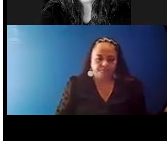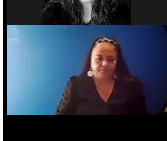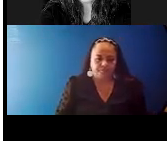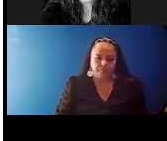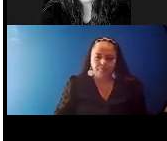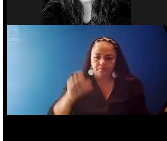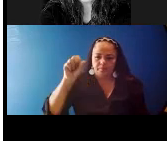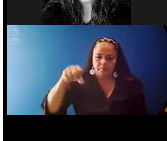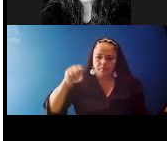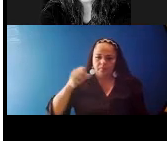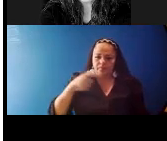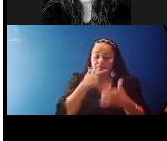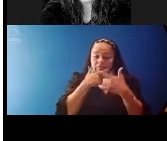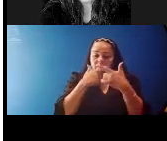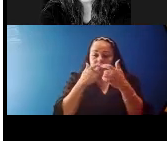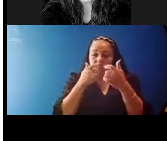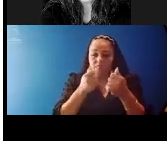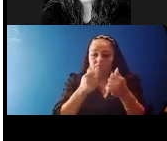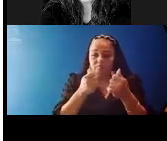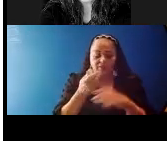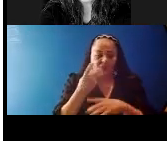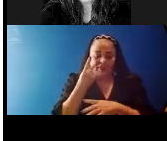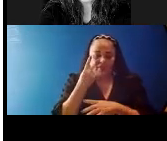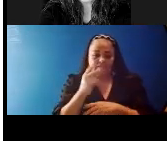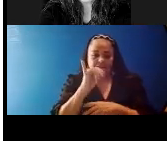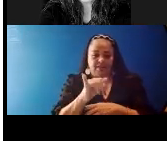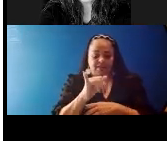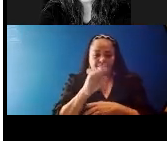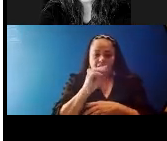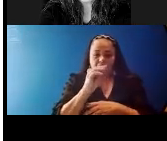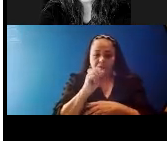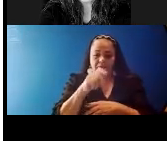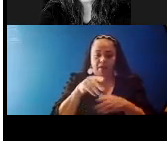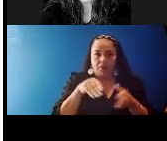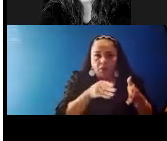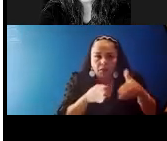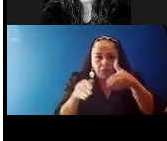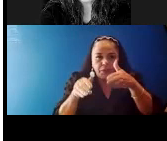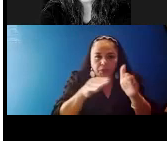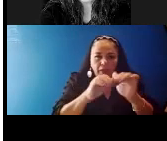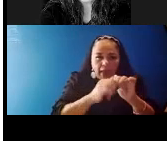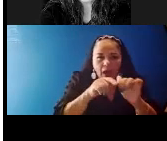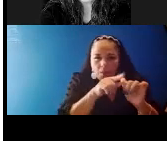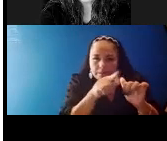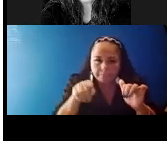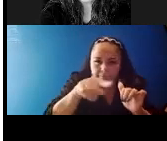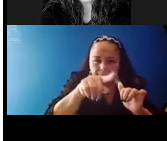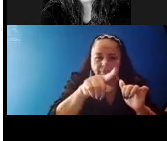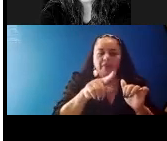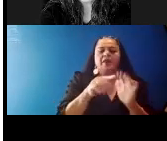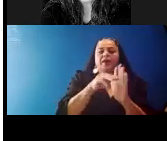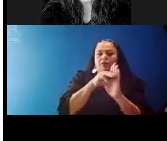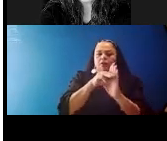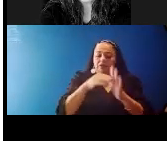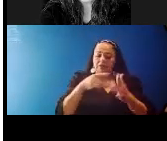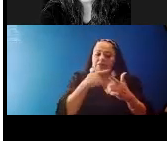Yeah, and it's so interesting. So even seeing that roadmap laid out and moving into this discussion around mental models is interesting,